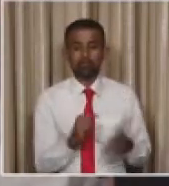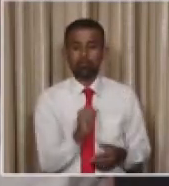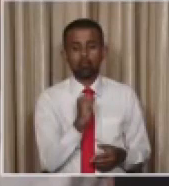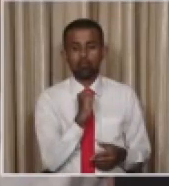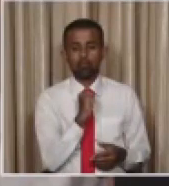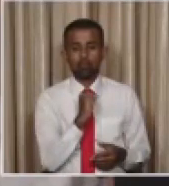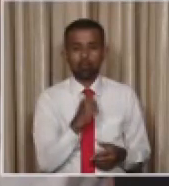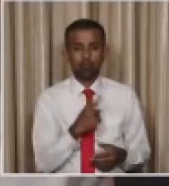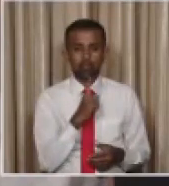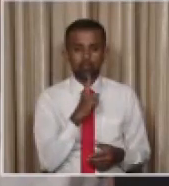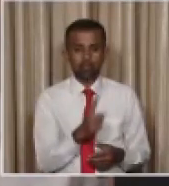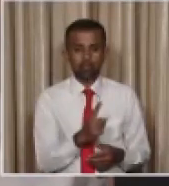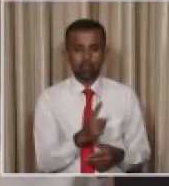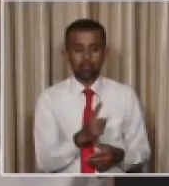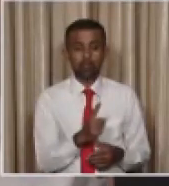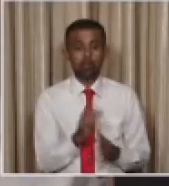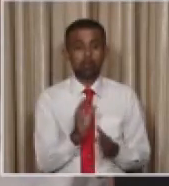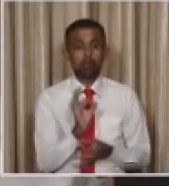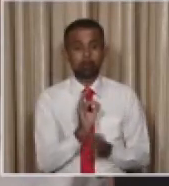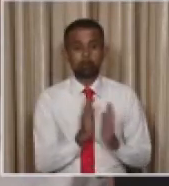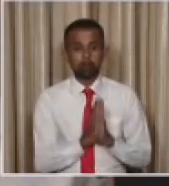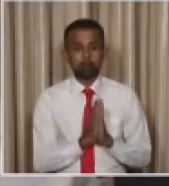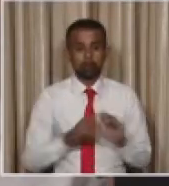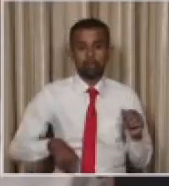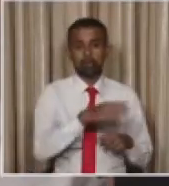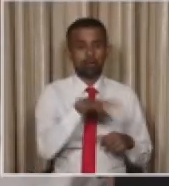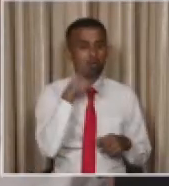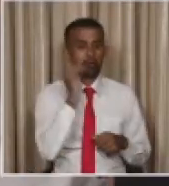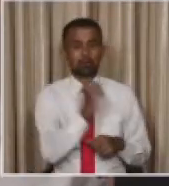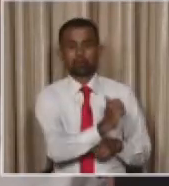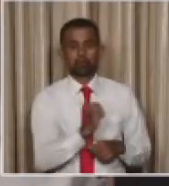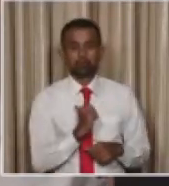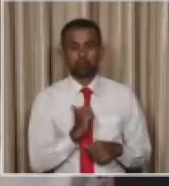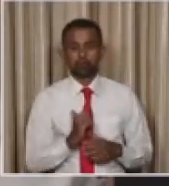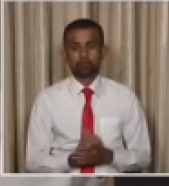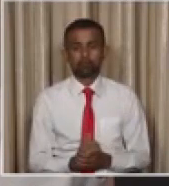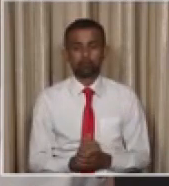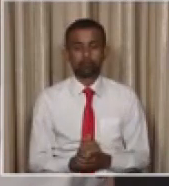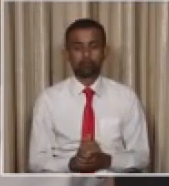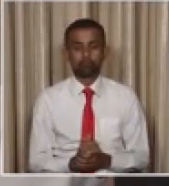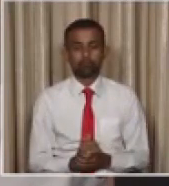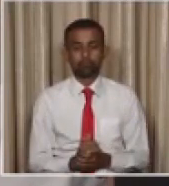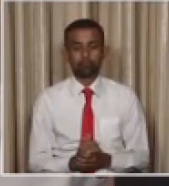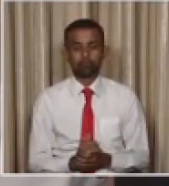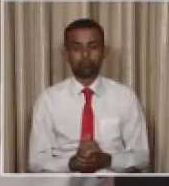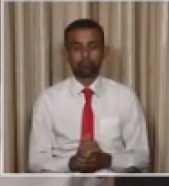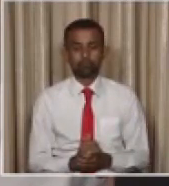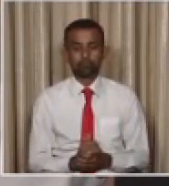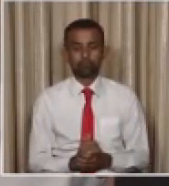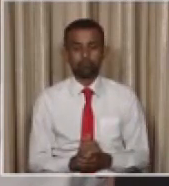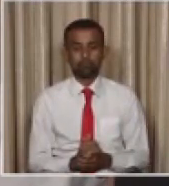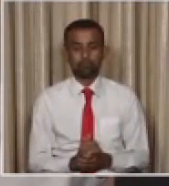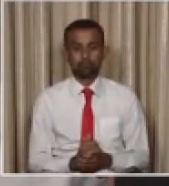this house. We are aware of what is happening there. We have honorable member of the Sangha also. So these rights of what he is saying is that